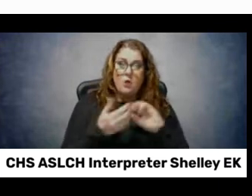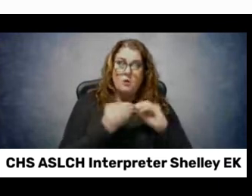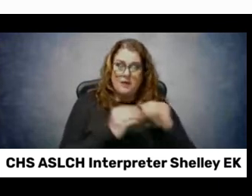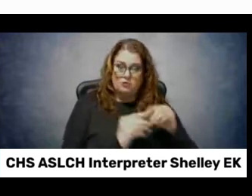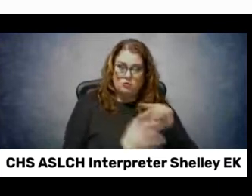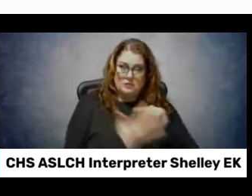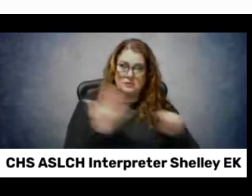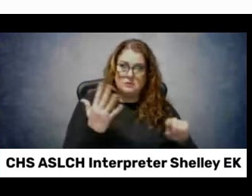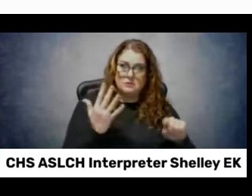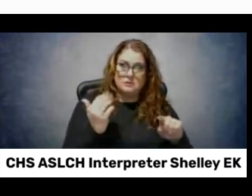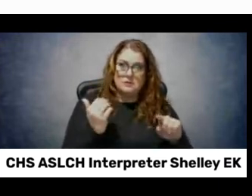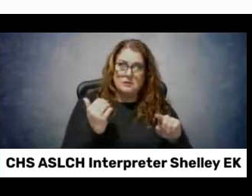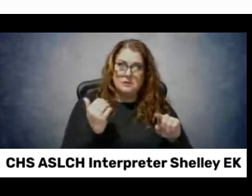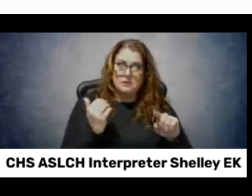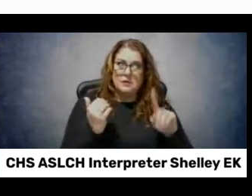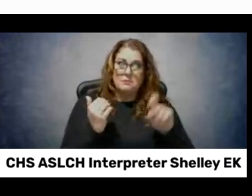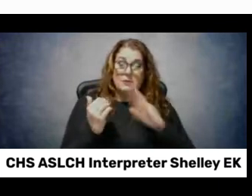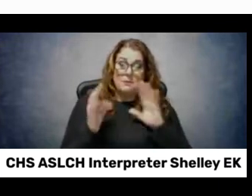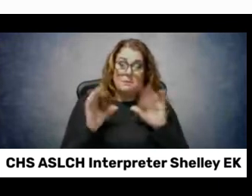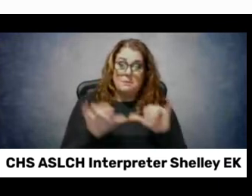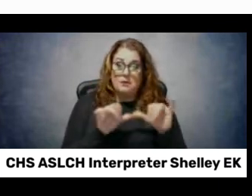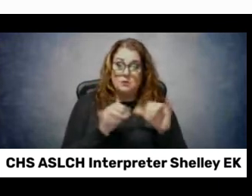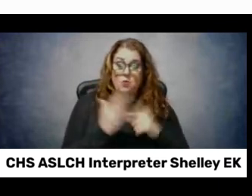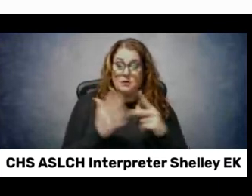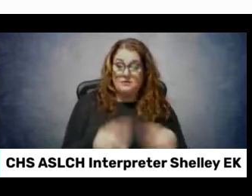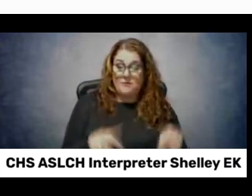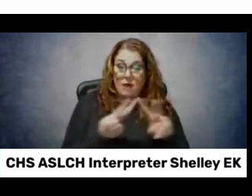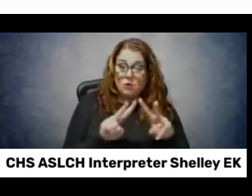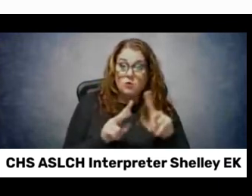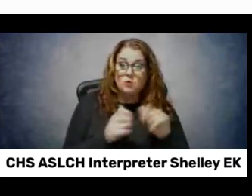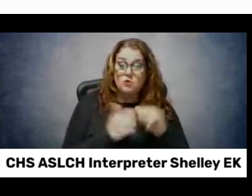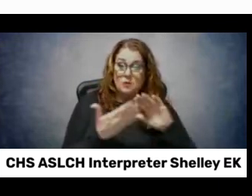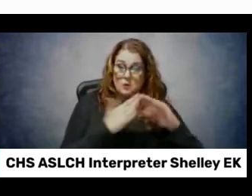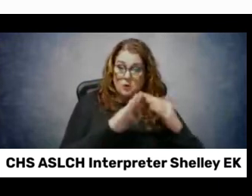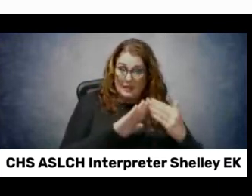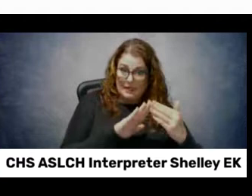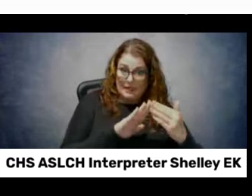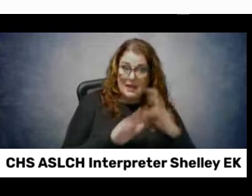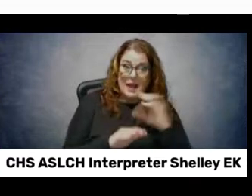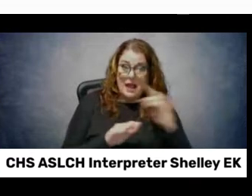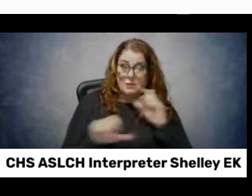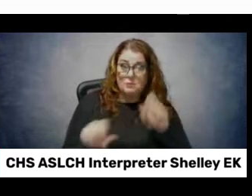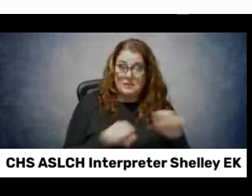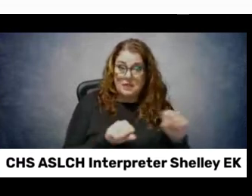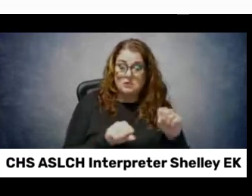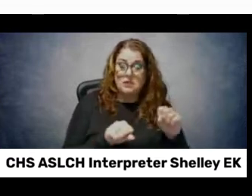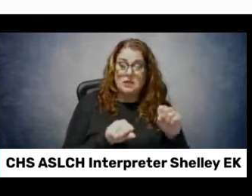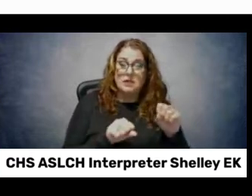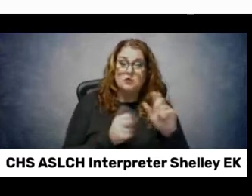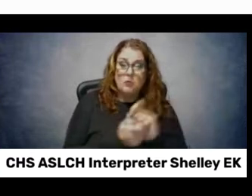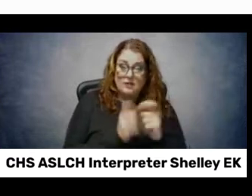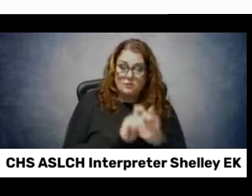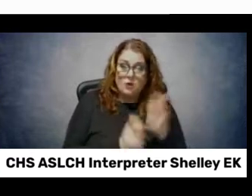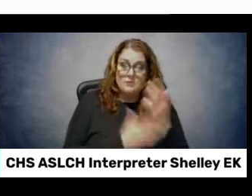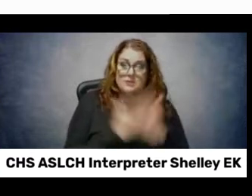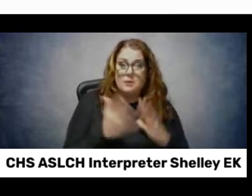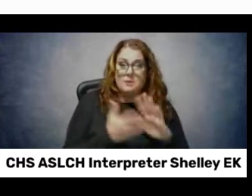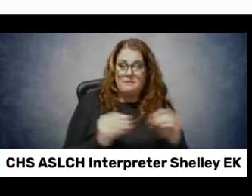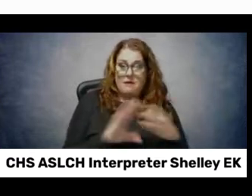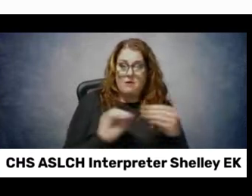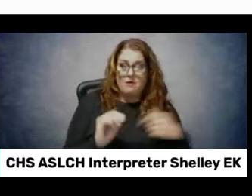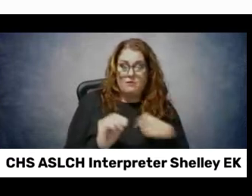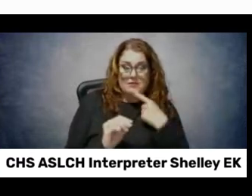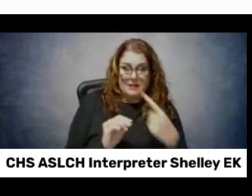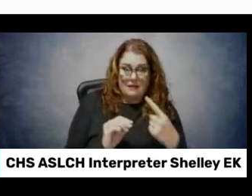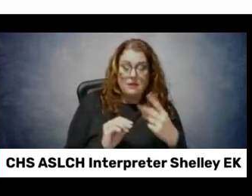be measuring what is valued to community and potentially transform some of the narrative that we sell.